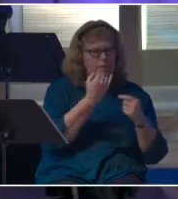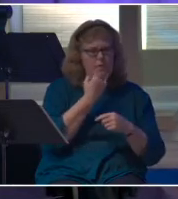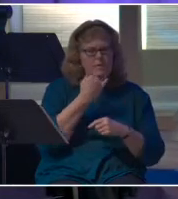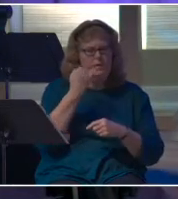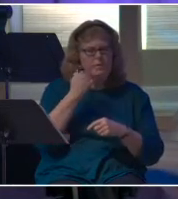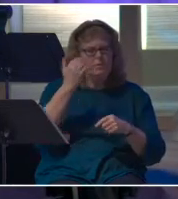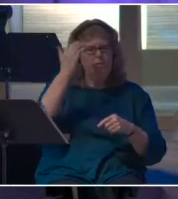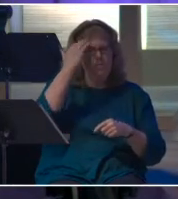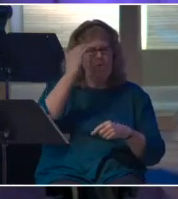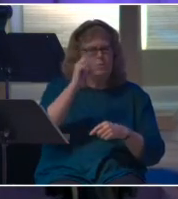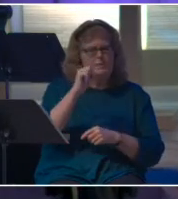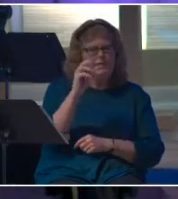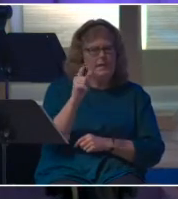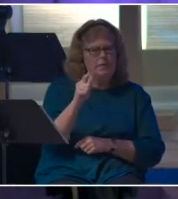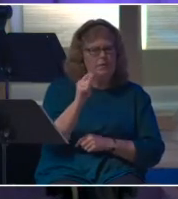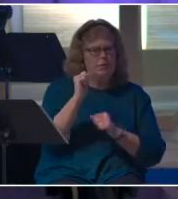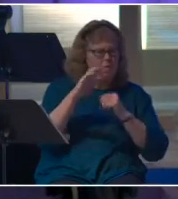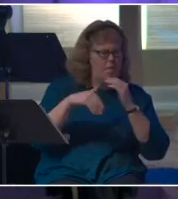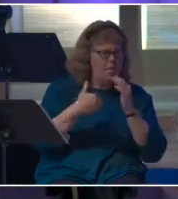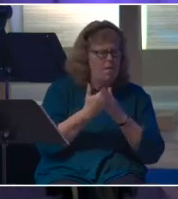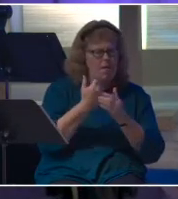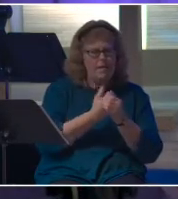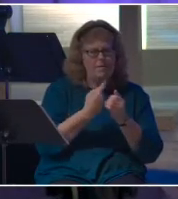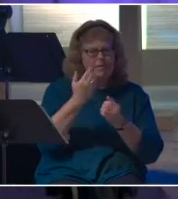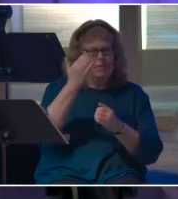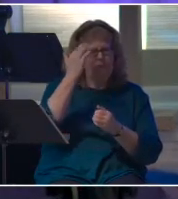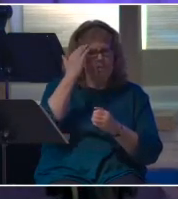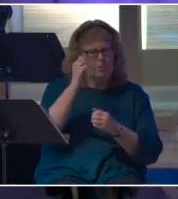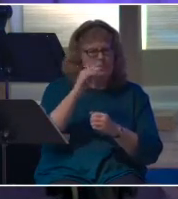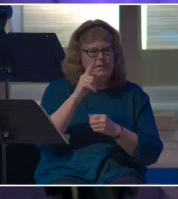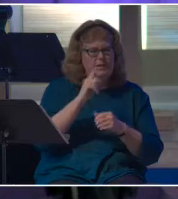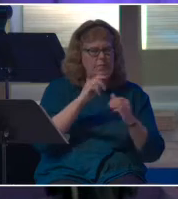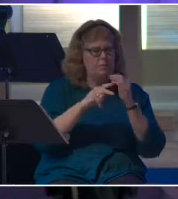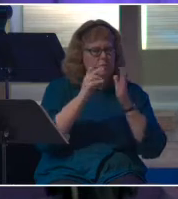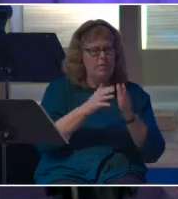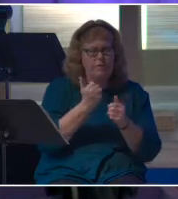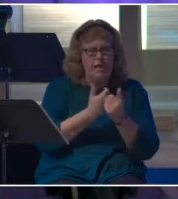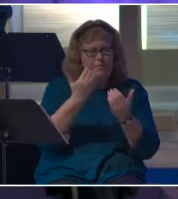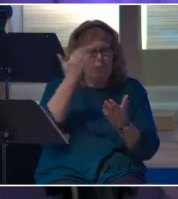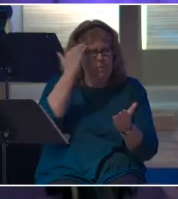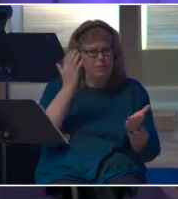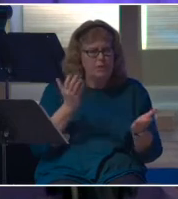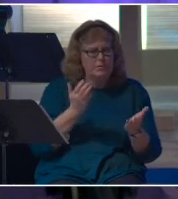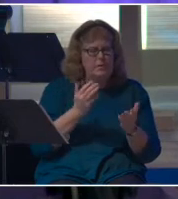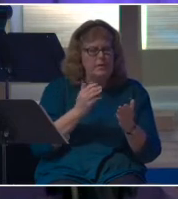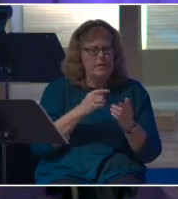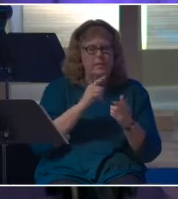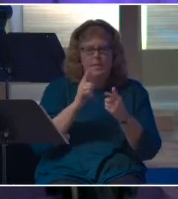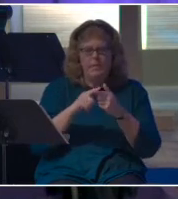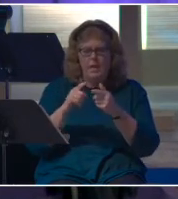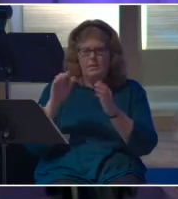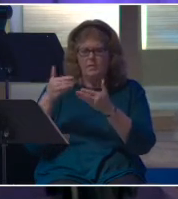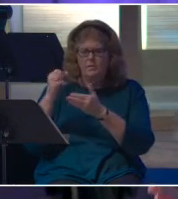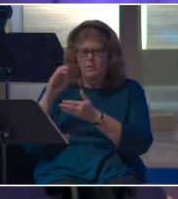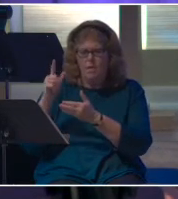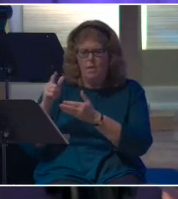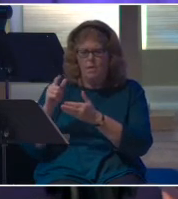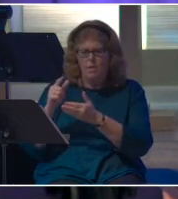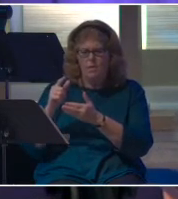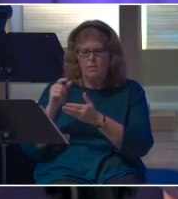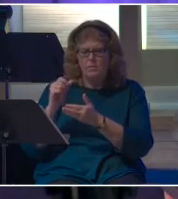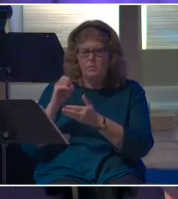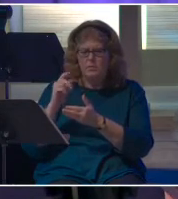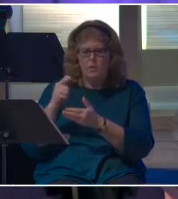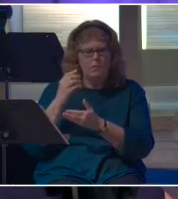Israel knows who Samuel is. Everyone knows that he's a prophet. Everyone knows this. And then we get introduced to Saul. And what does he